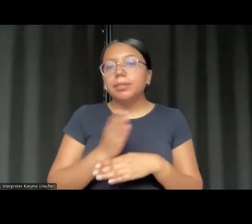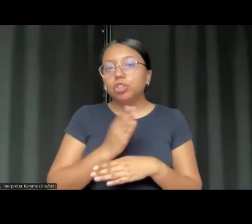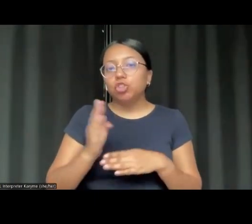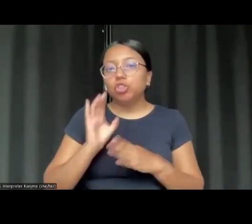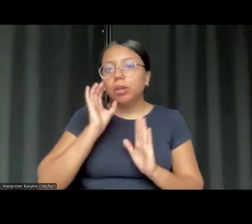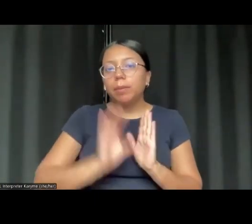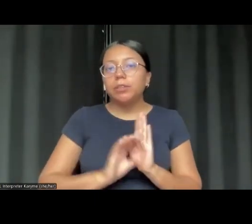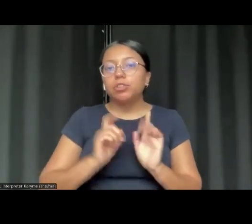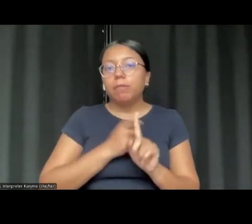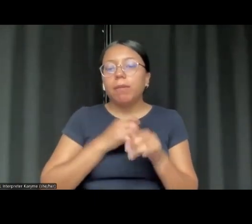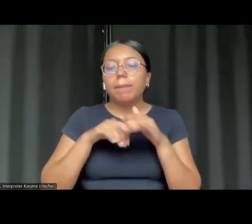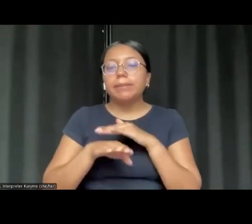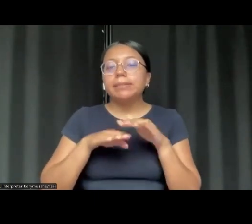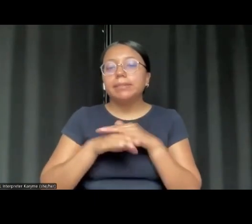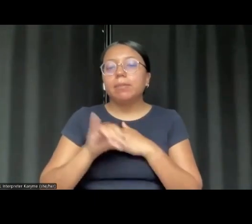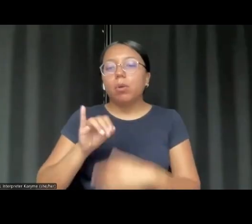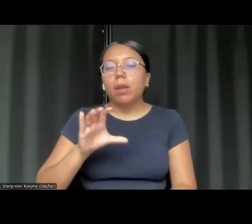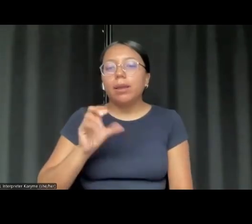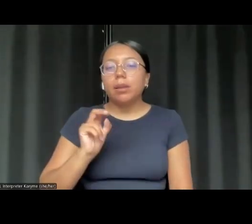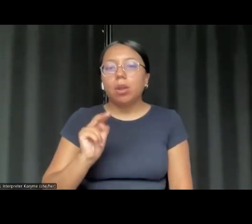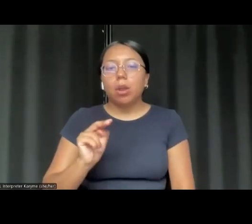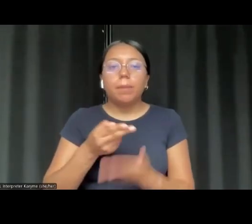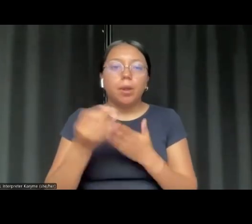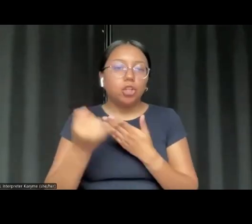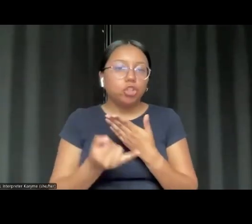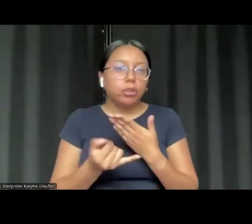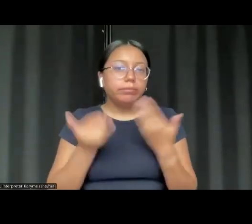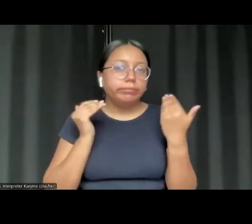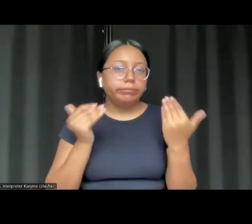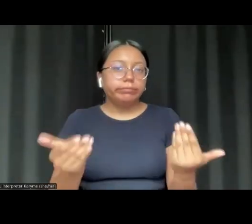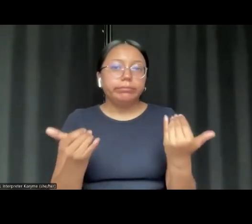Icon Project, as I told you, so I'm going to do that now.